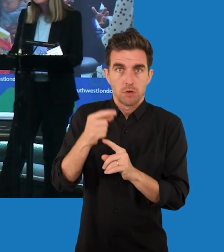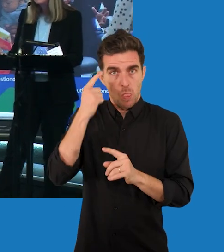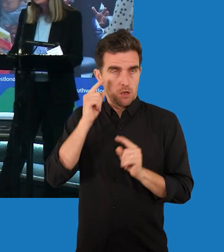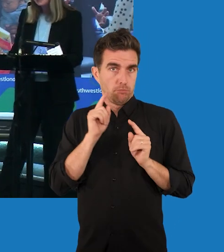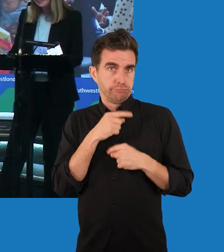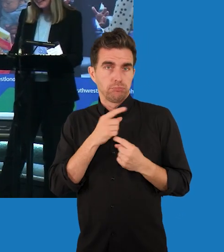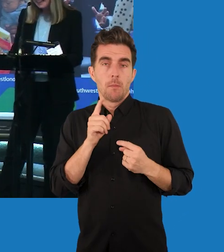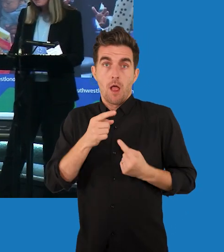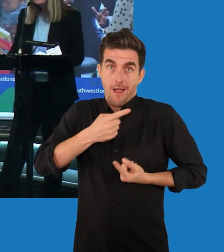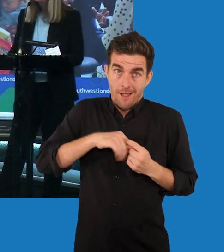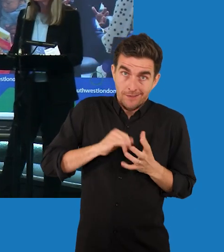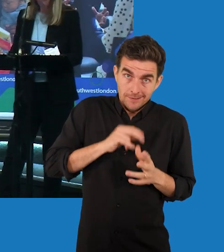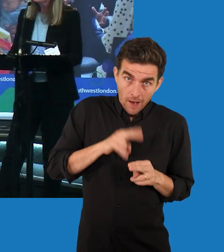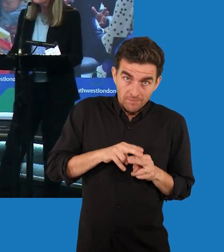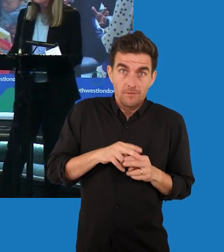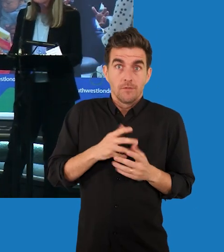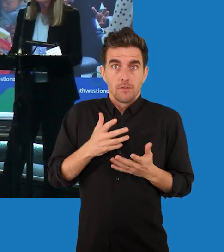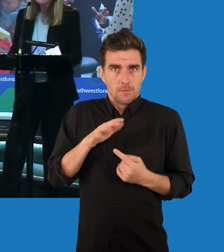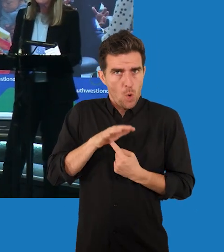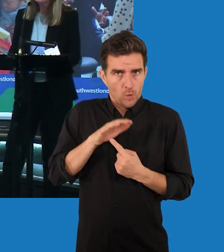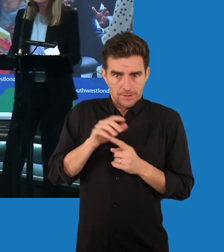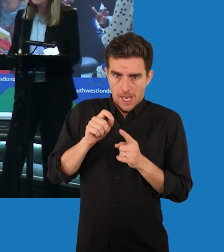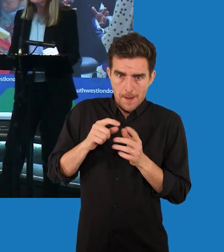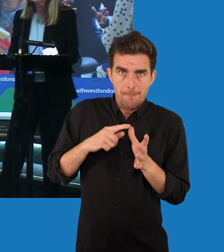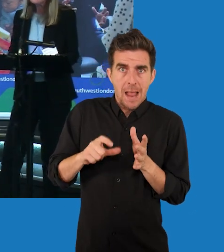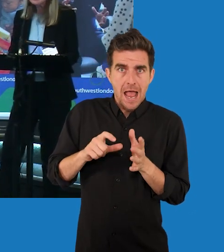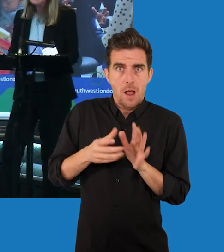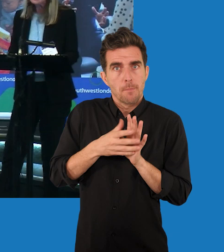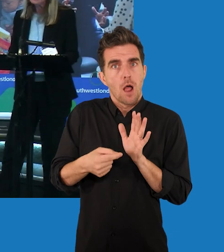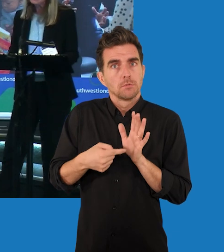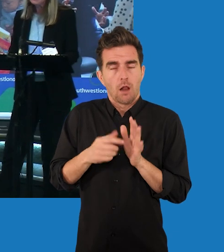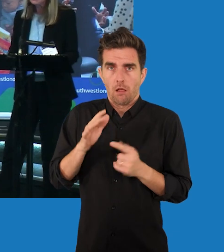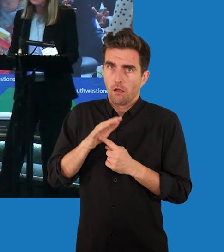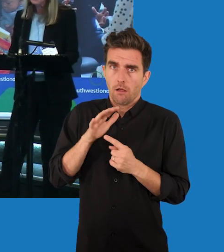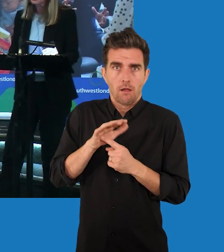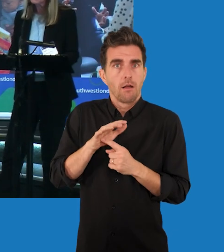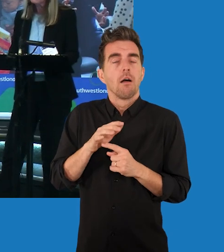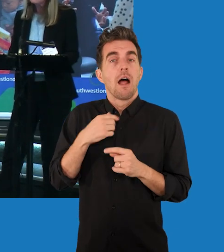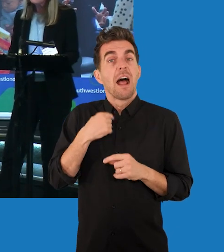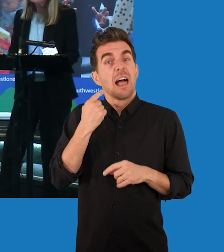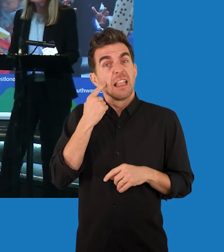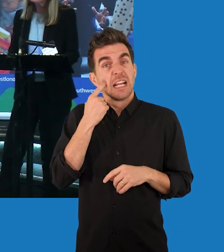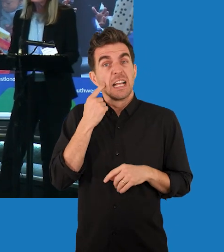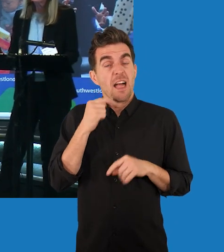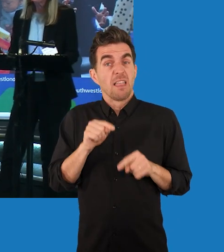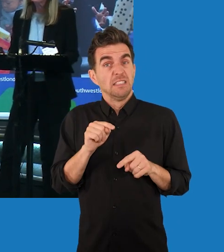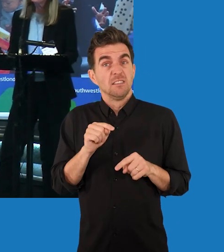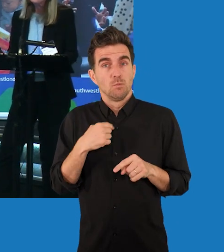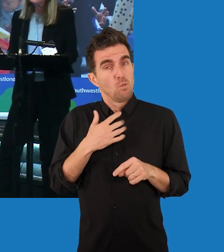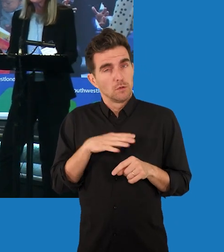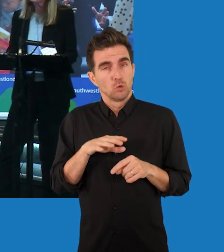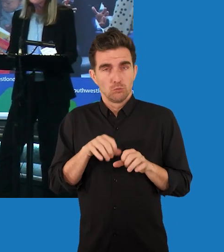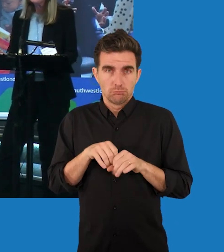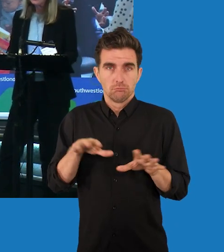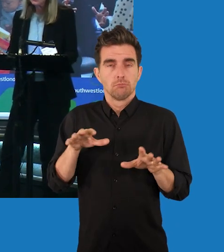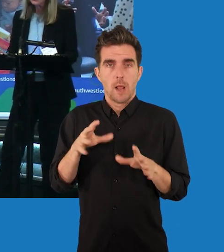didn't think they would again. But also our staff and how much value they see in the PAC model. Because I think one of the things